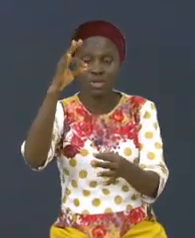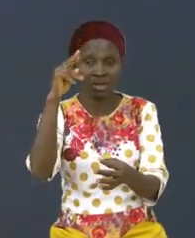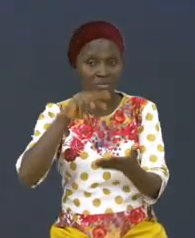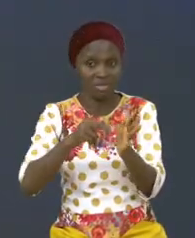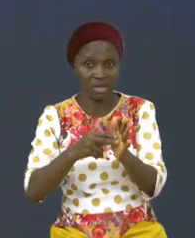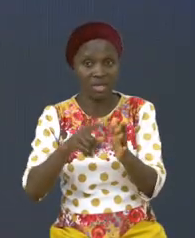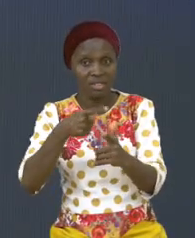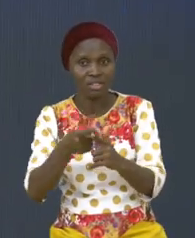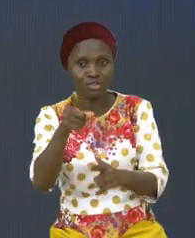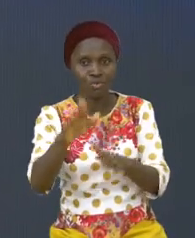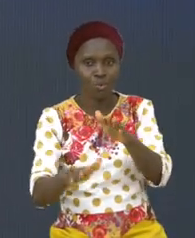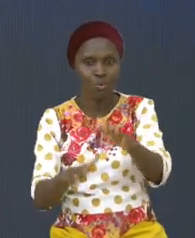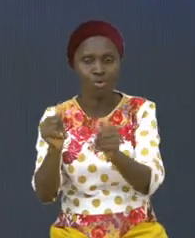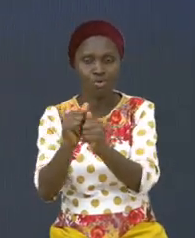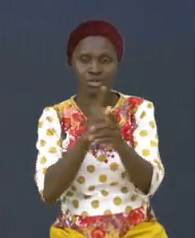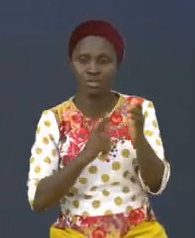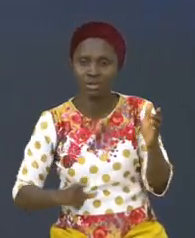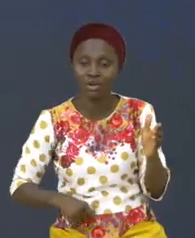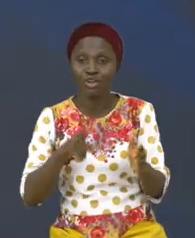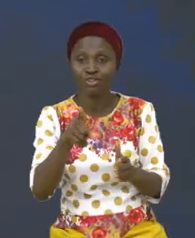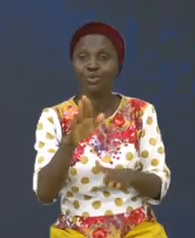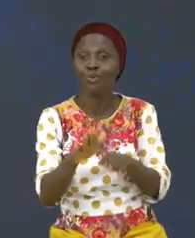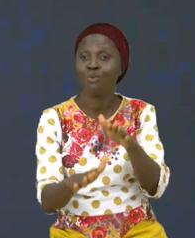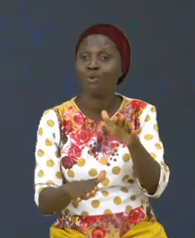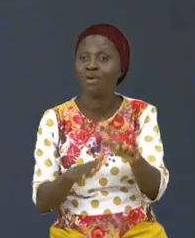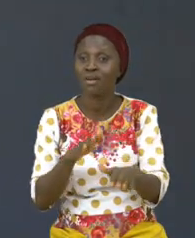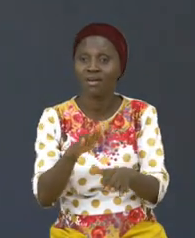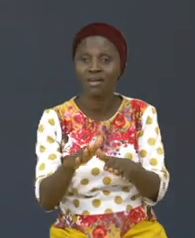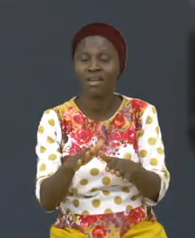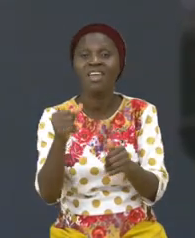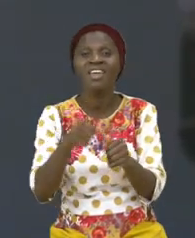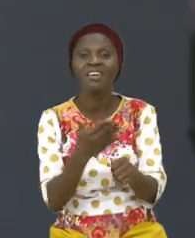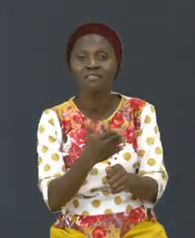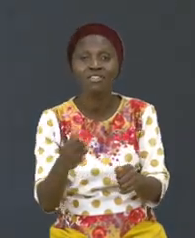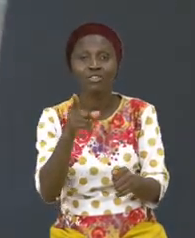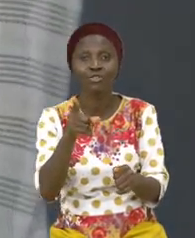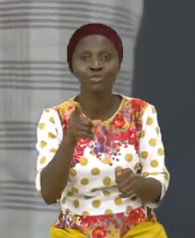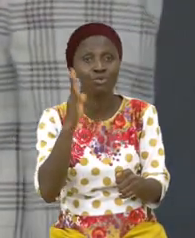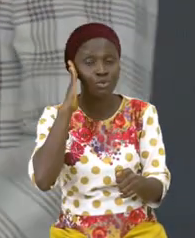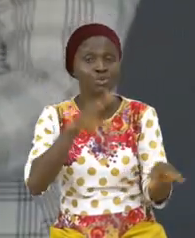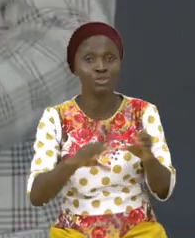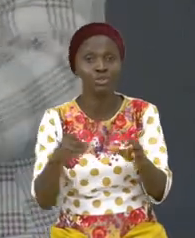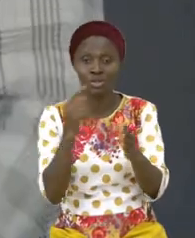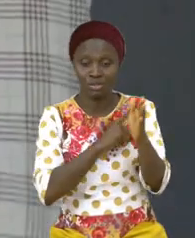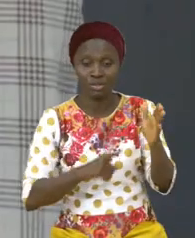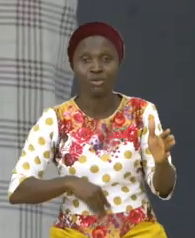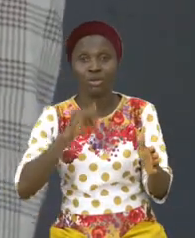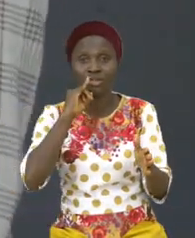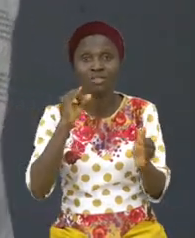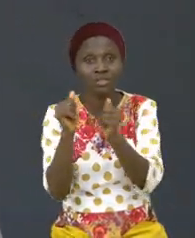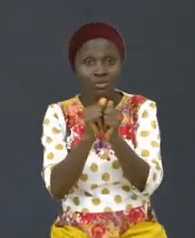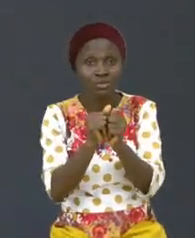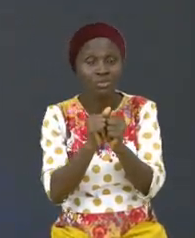walk with the Lord. You walk. Everything you are going to do, the Lord is by your side, and you are